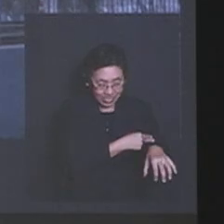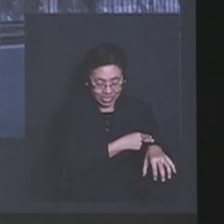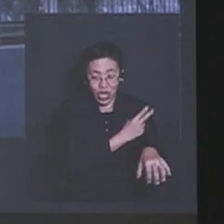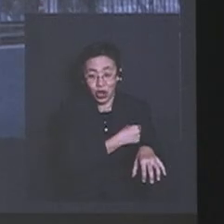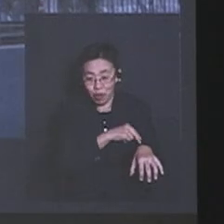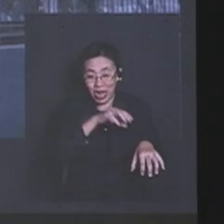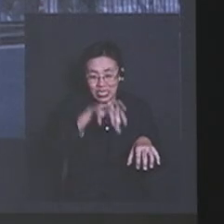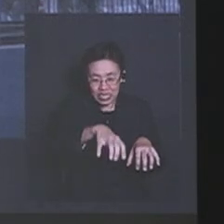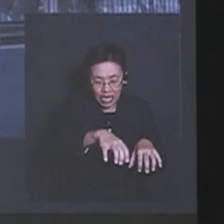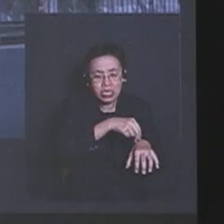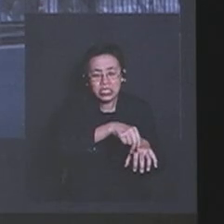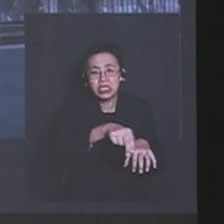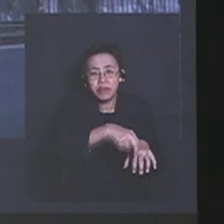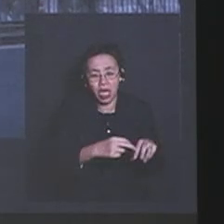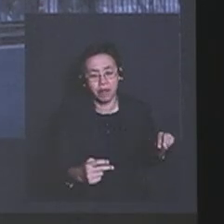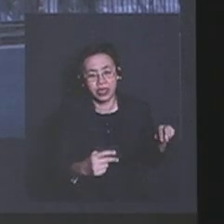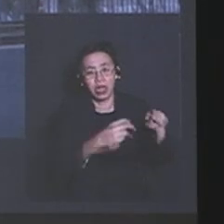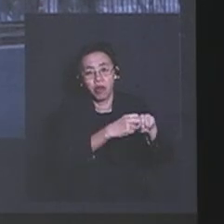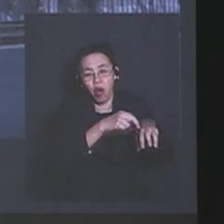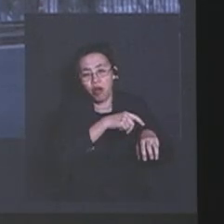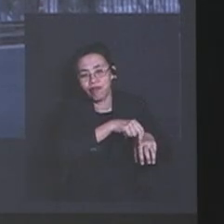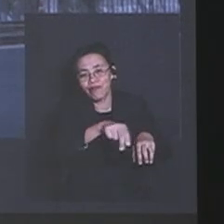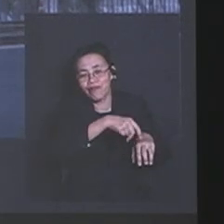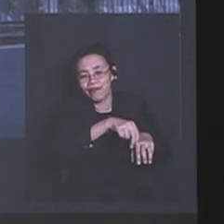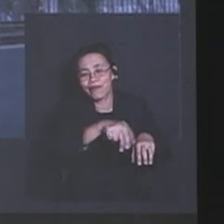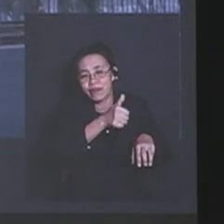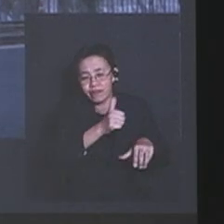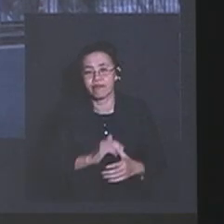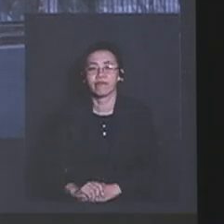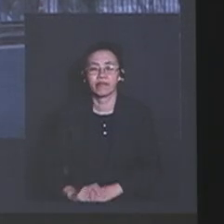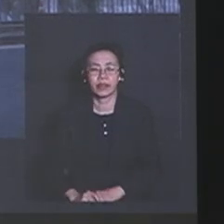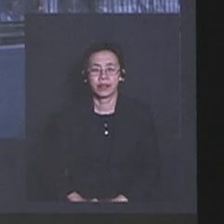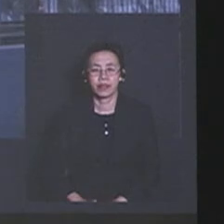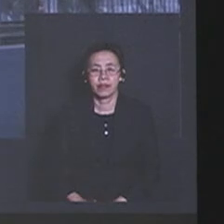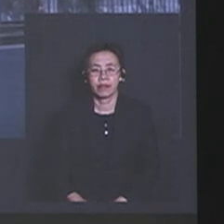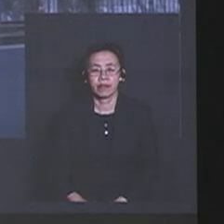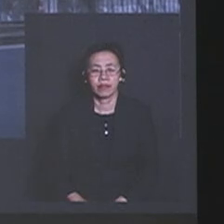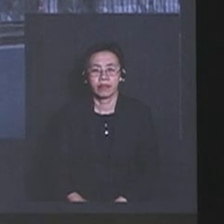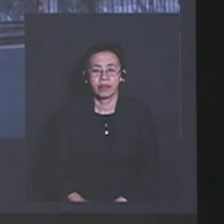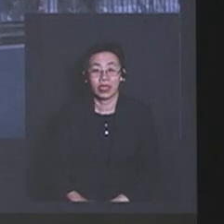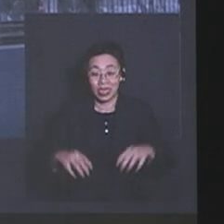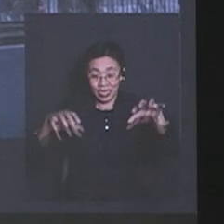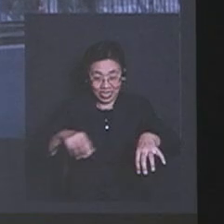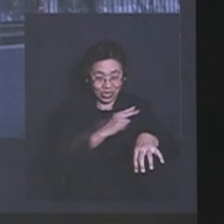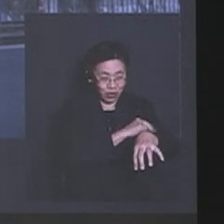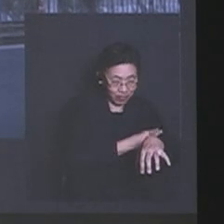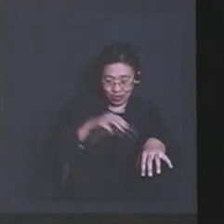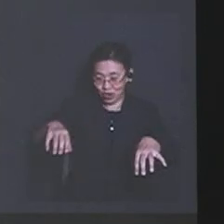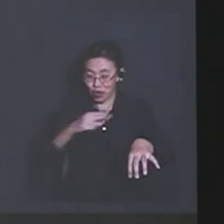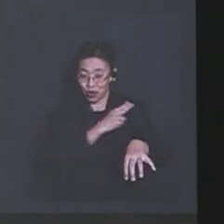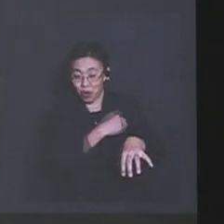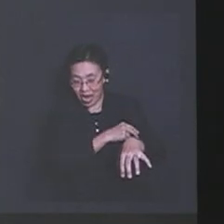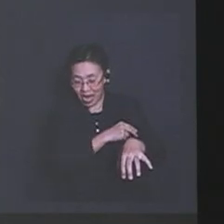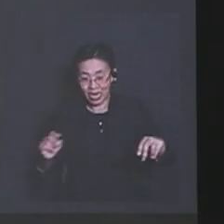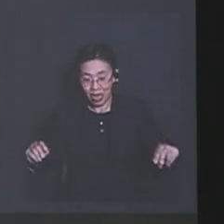that the linkage is matched and it's help on the medical purpose. Yeah.